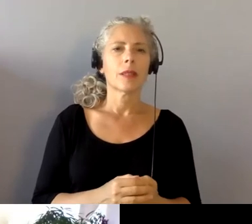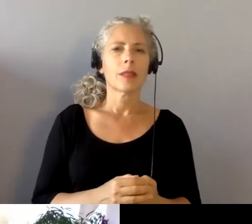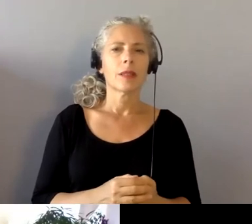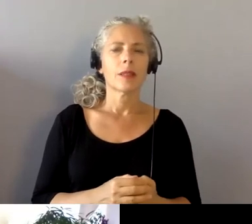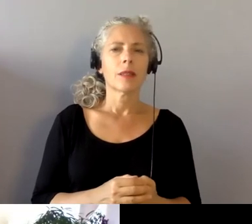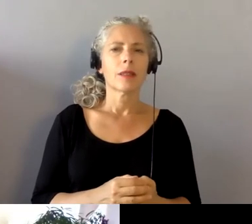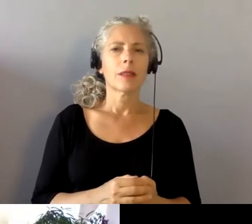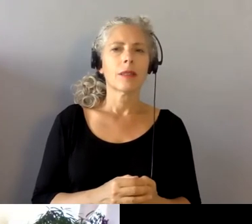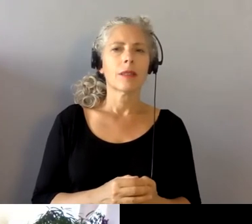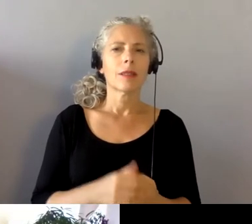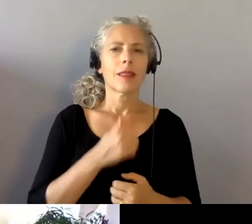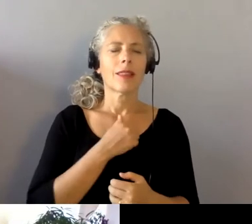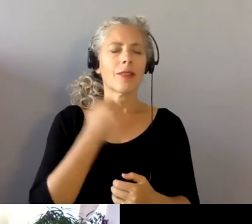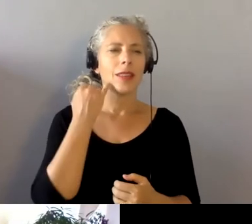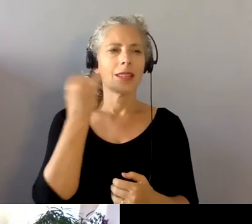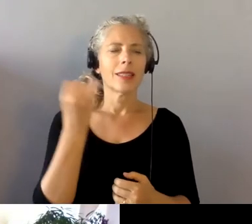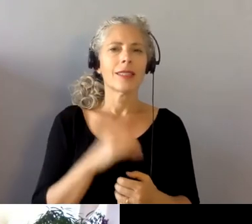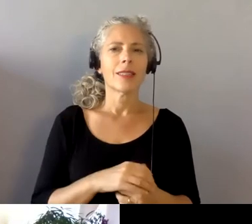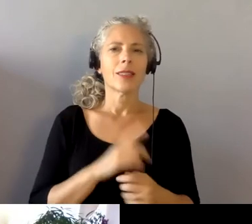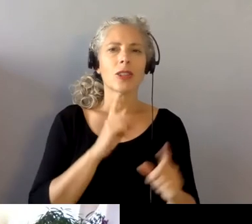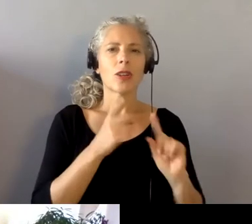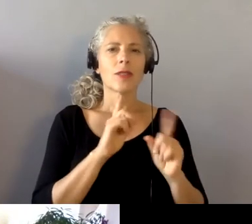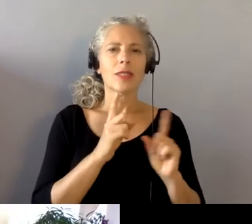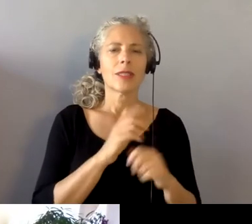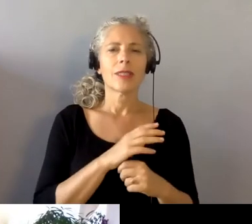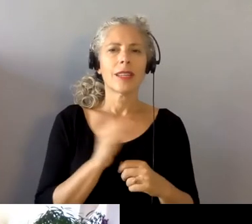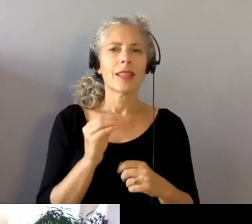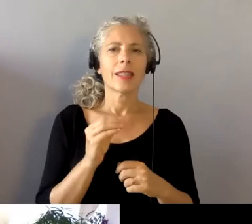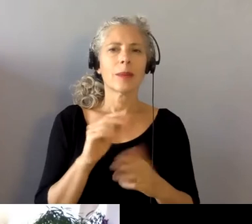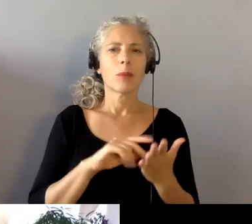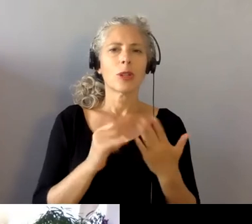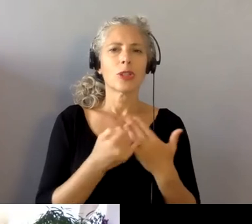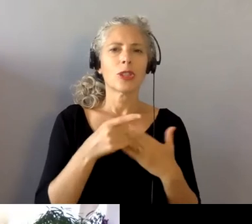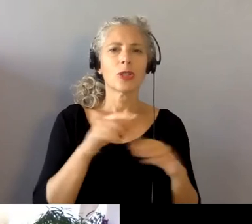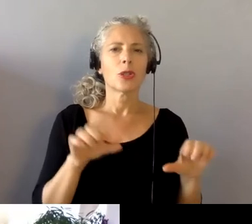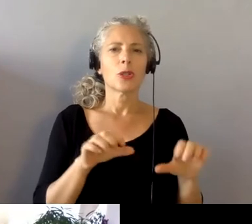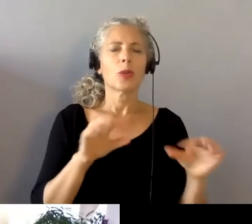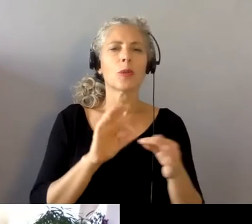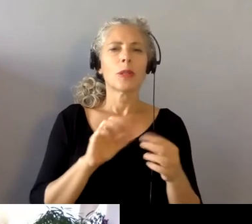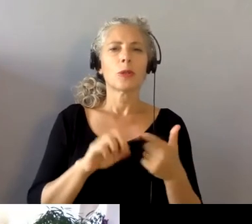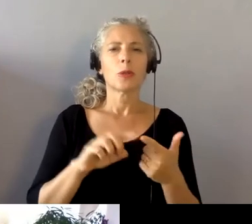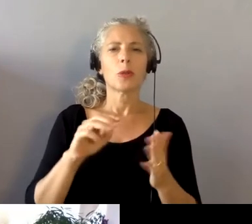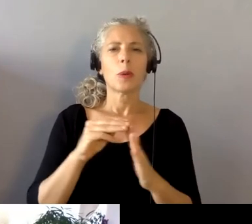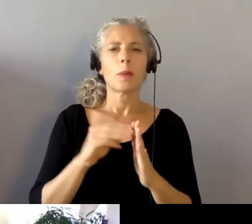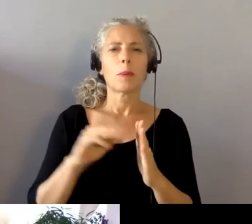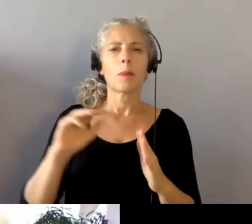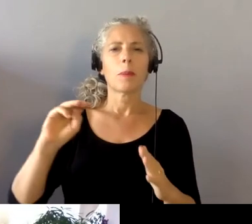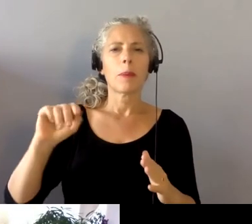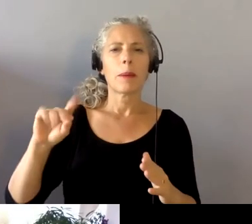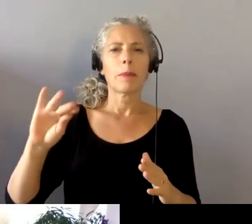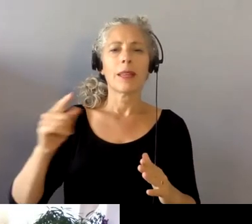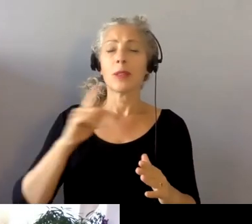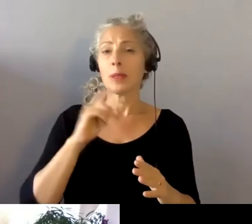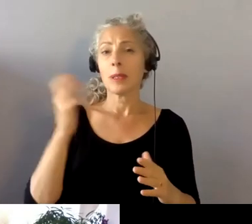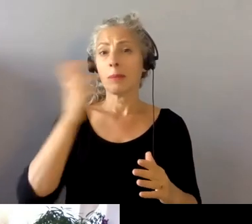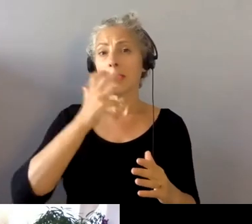it's and I love the idea of the conversation and this project that you're doing around radical mapping. And it's kind of amazing that it's